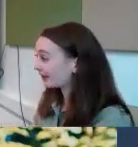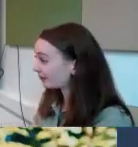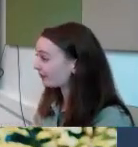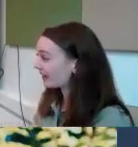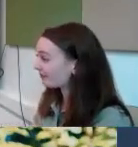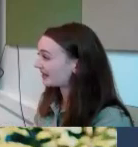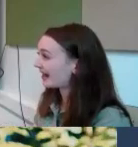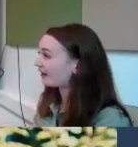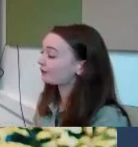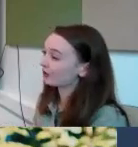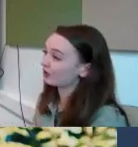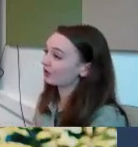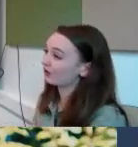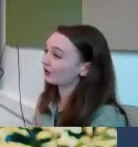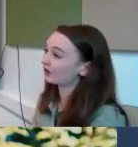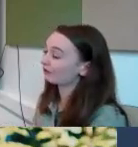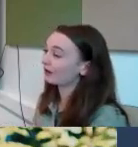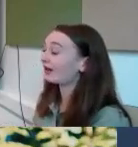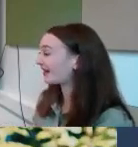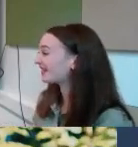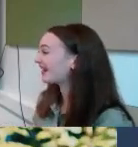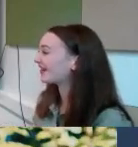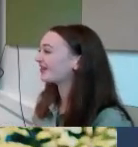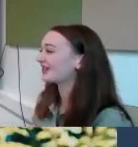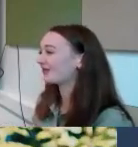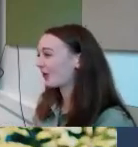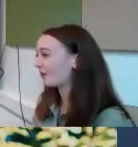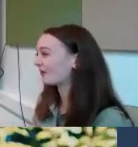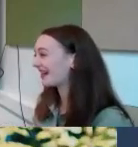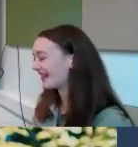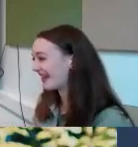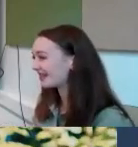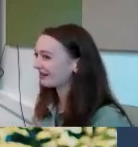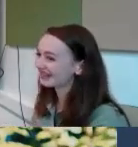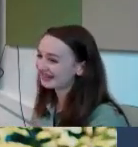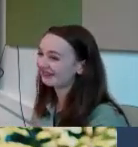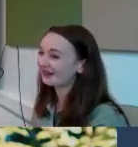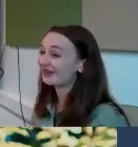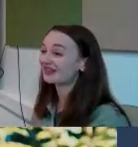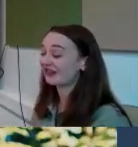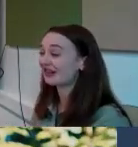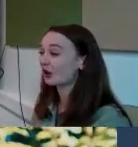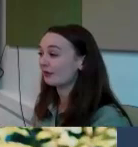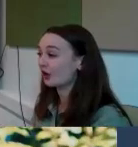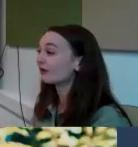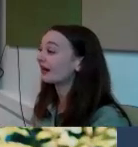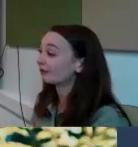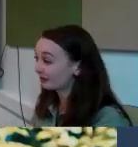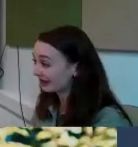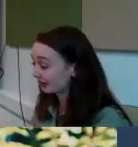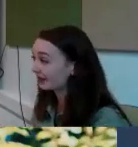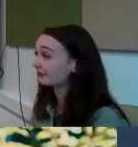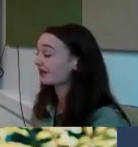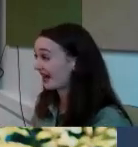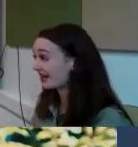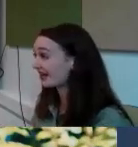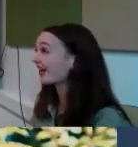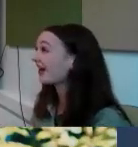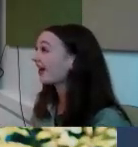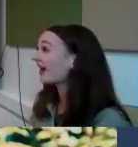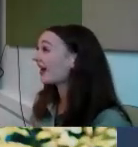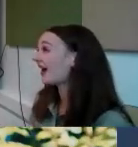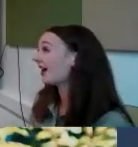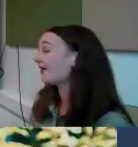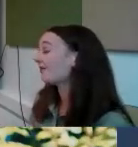So I've been living with ME now I've had the diagnosis for almost 10 years. My 10-year anniversary is coming up, and I will be celebrating with